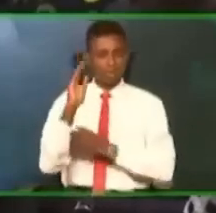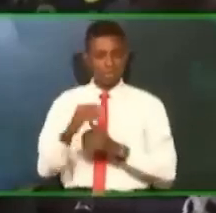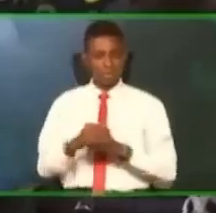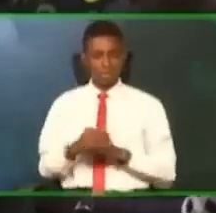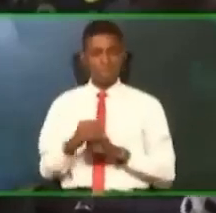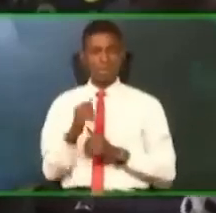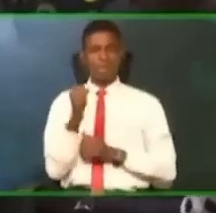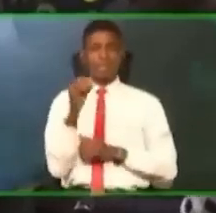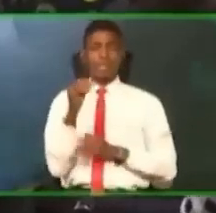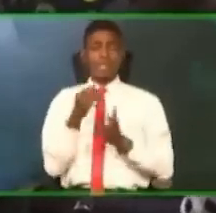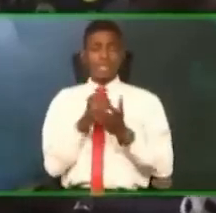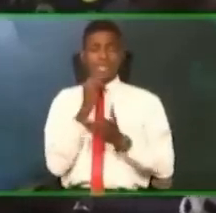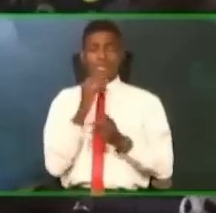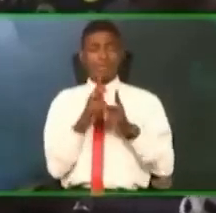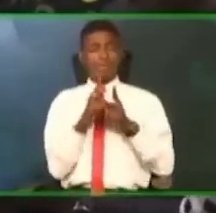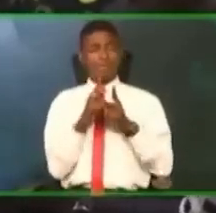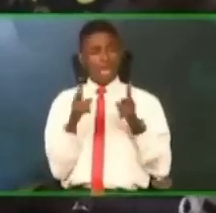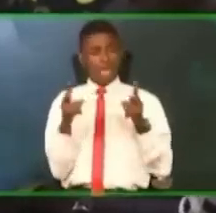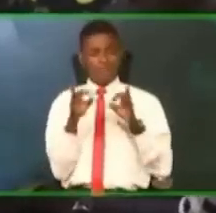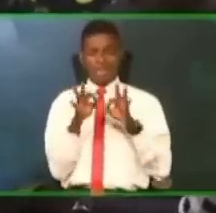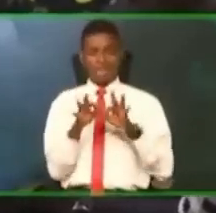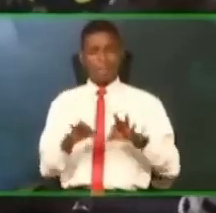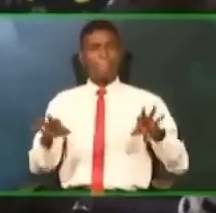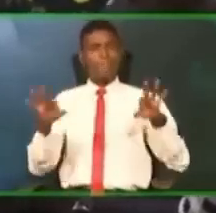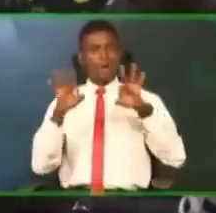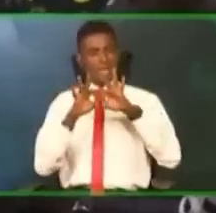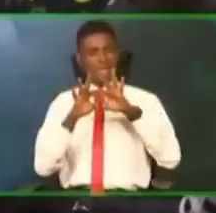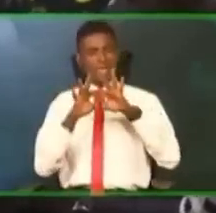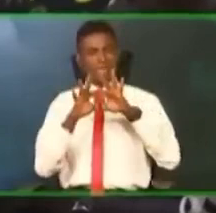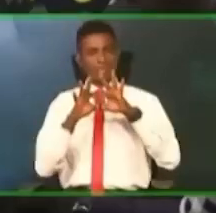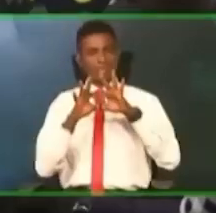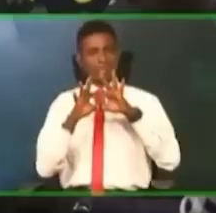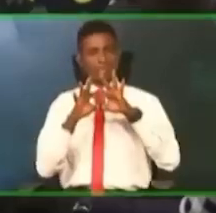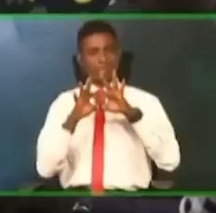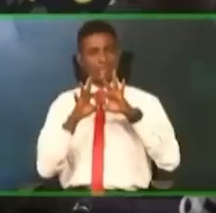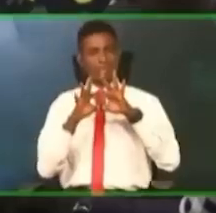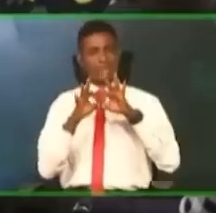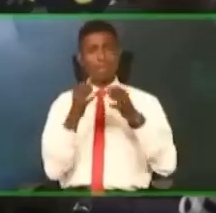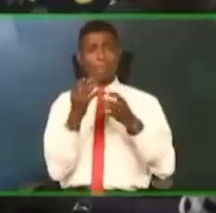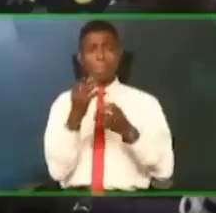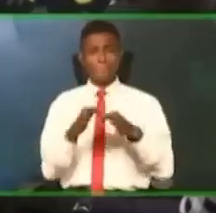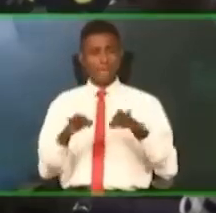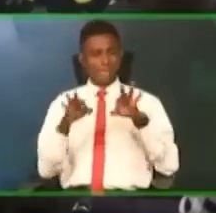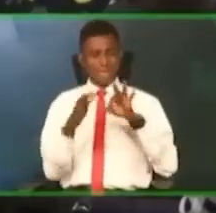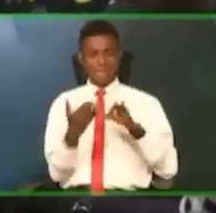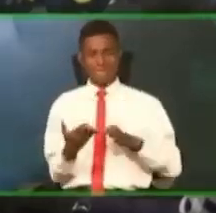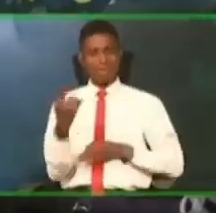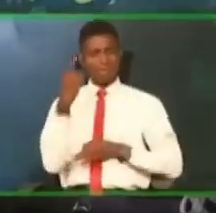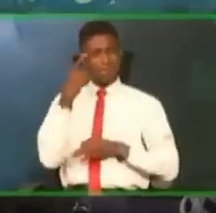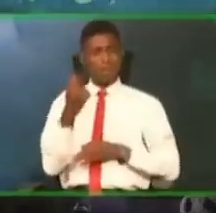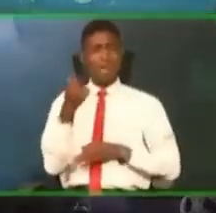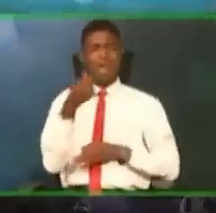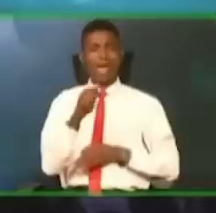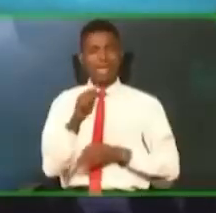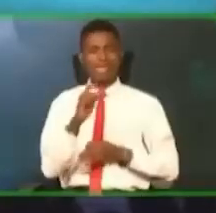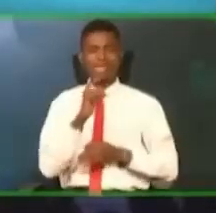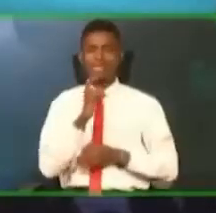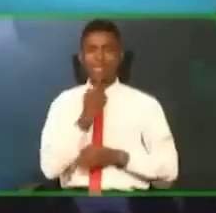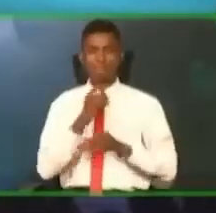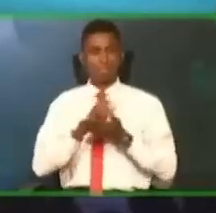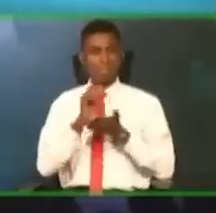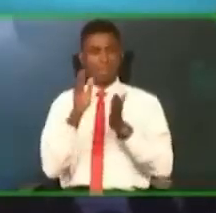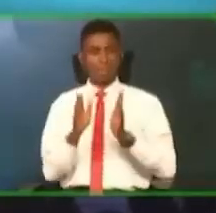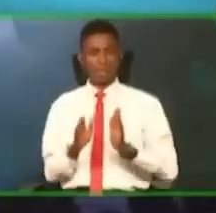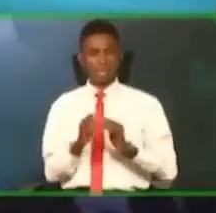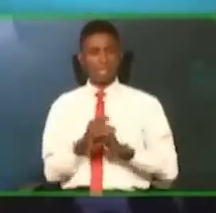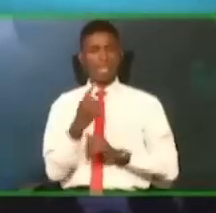therefore, is a very, very important pursuit for any serious believer. Hallelujah. In fact, the Bible